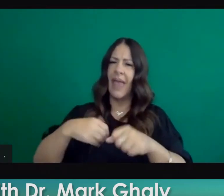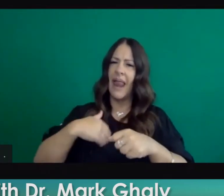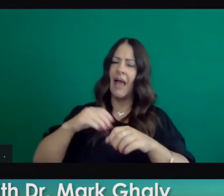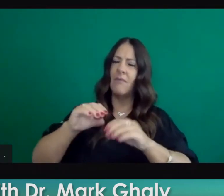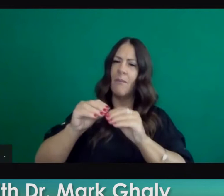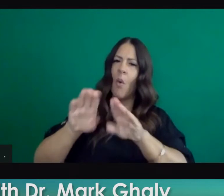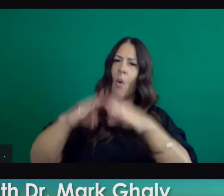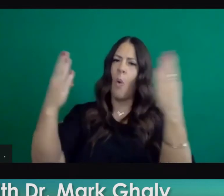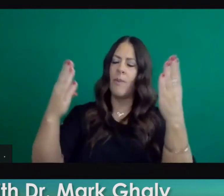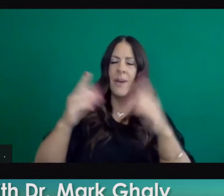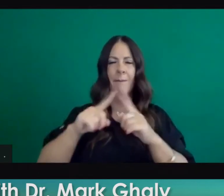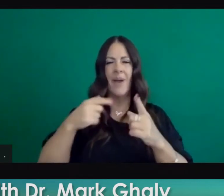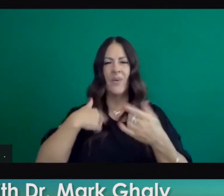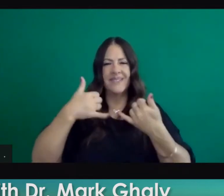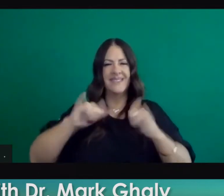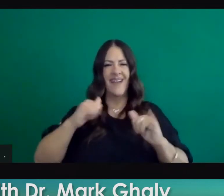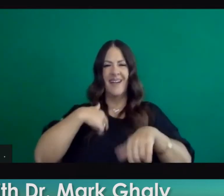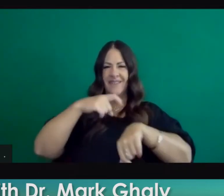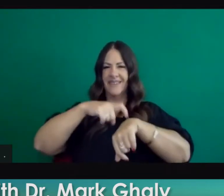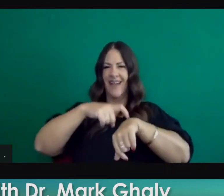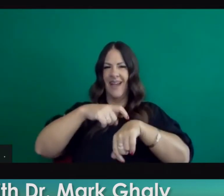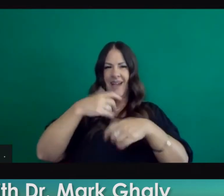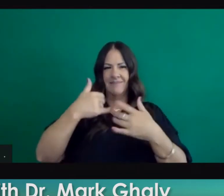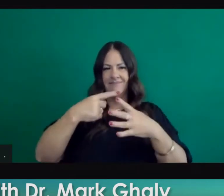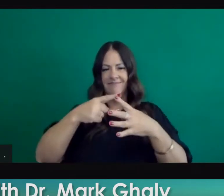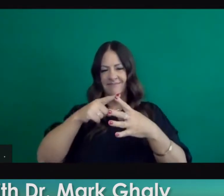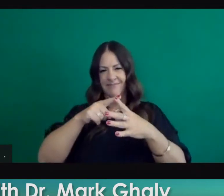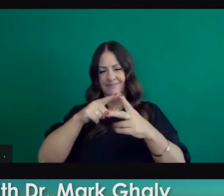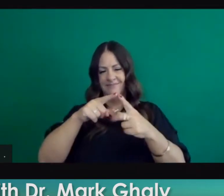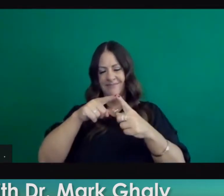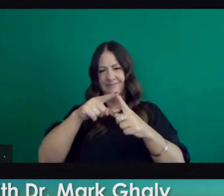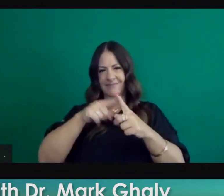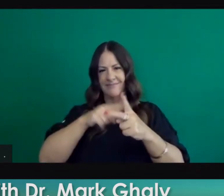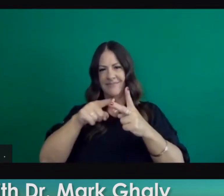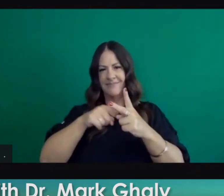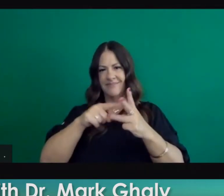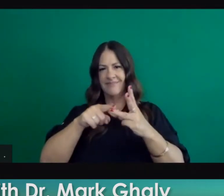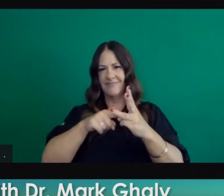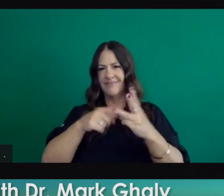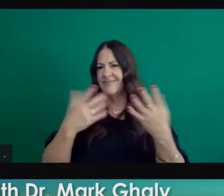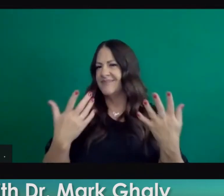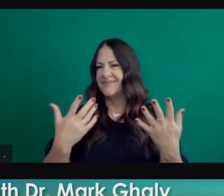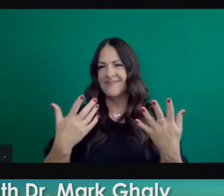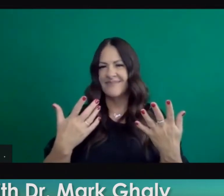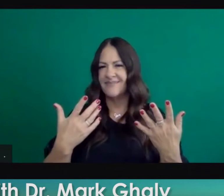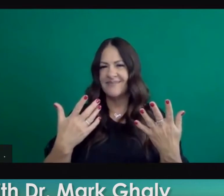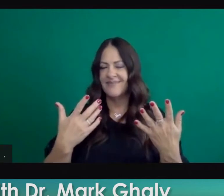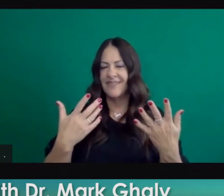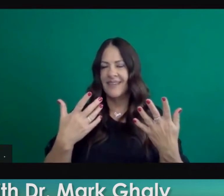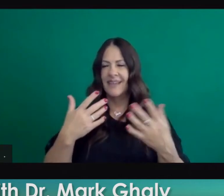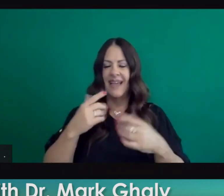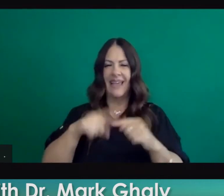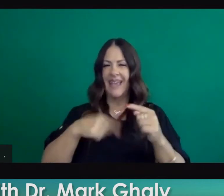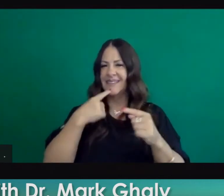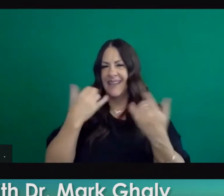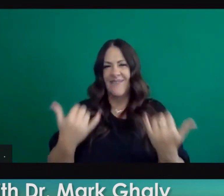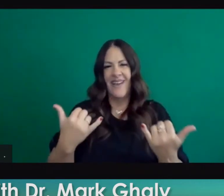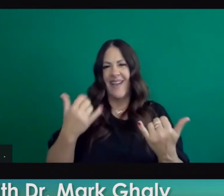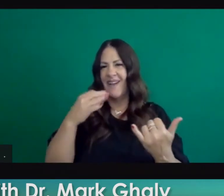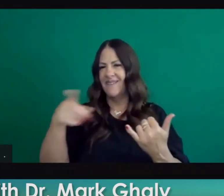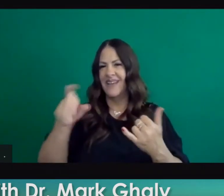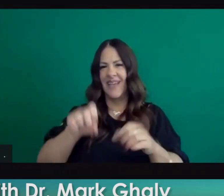of time and data yet to see before we can really say something like a large convention is going to be allowed at that